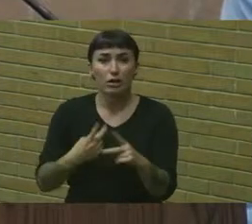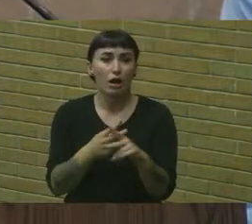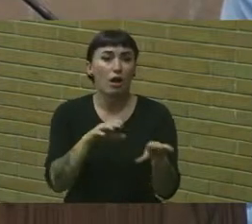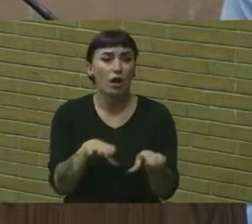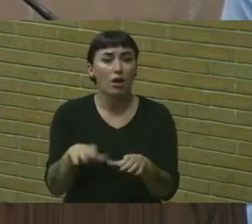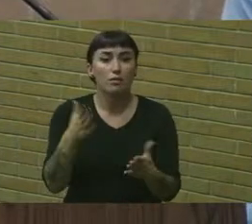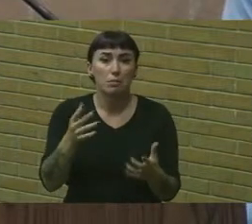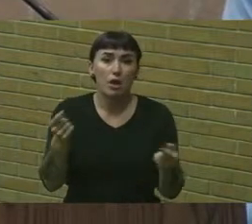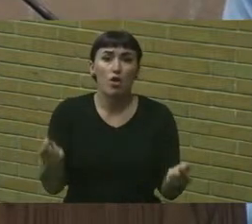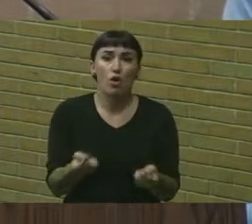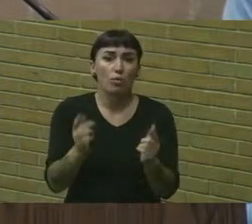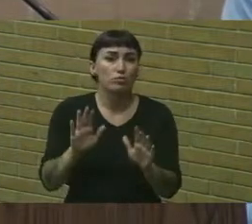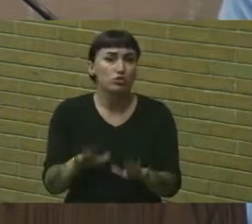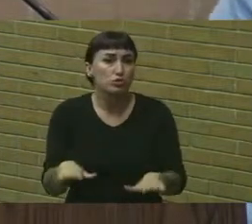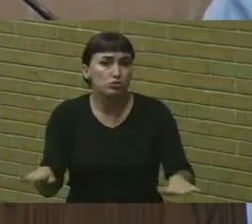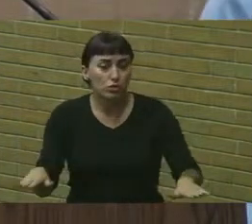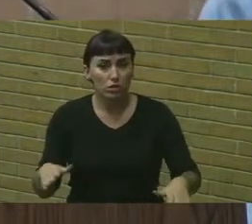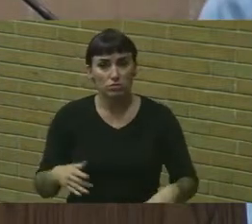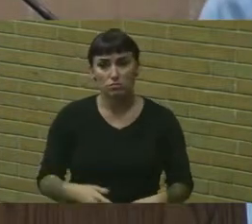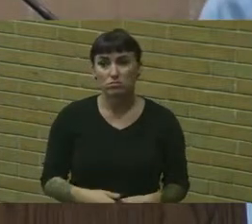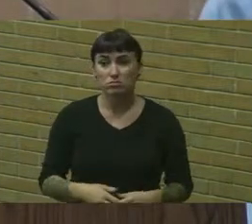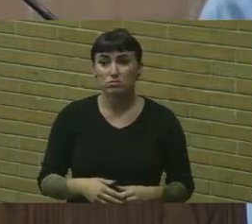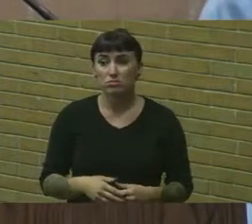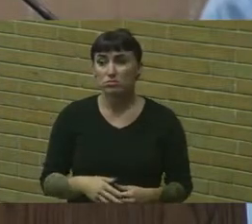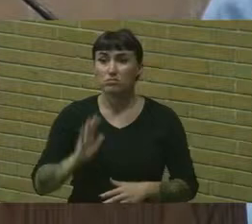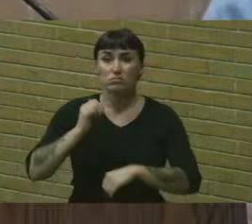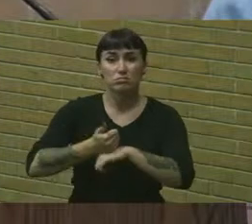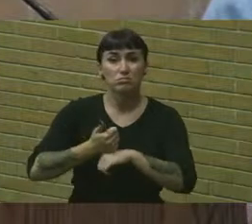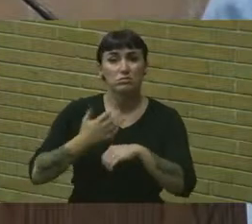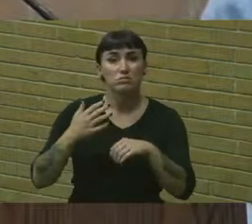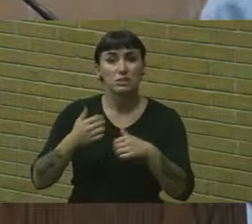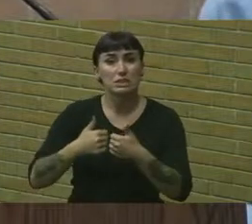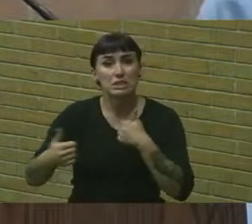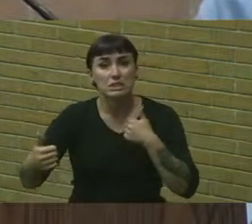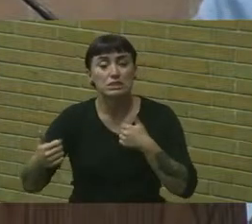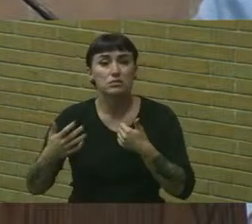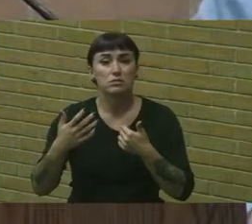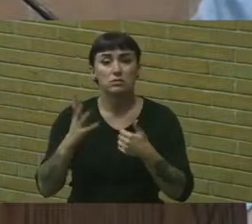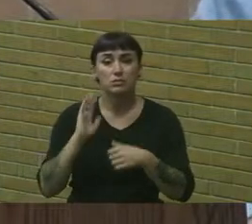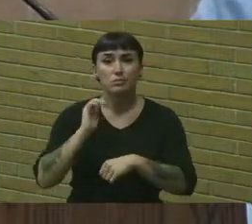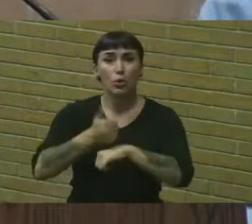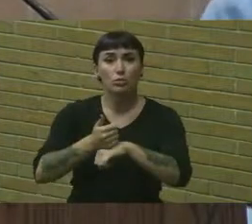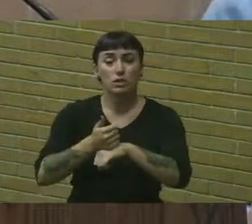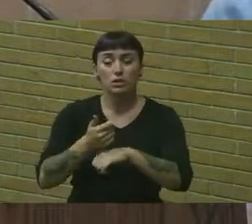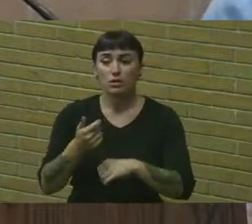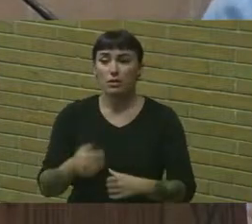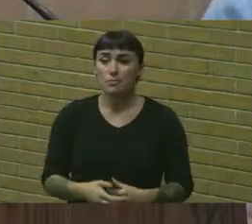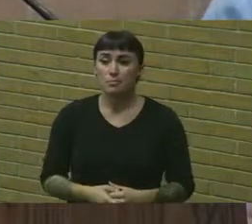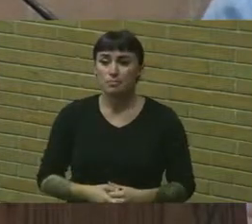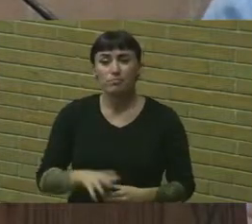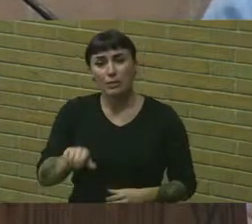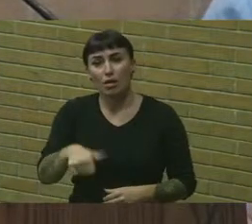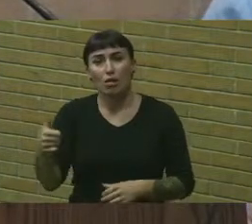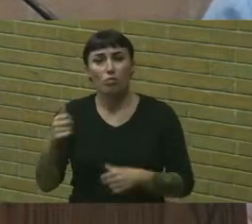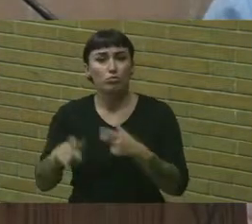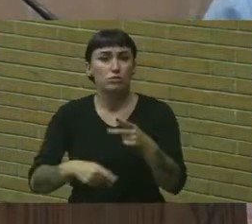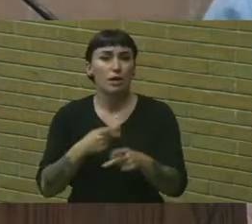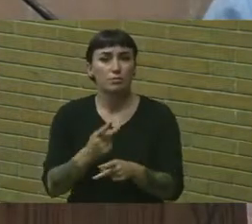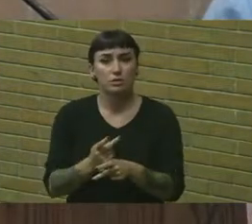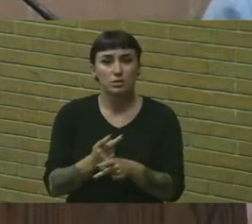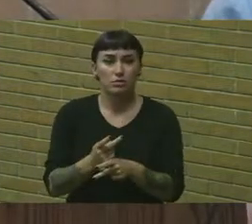may harm children, imposing distances and imposing other types